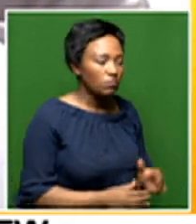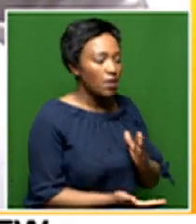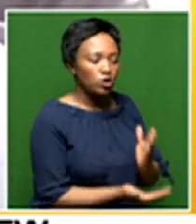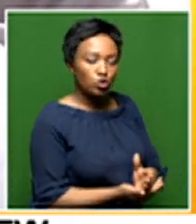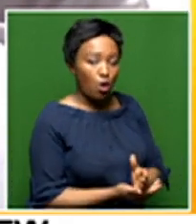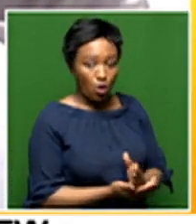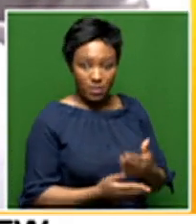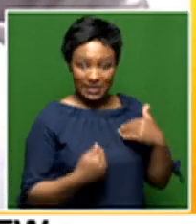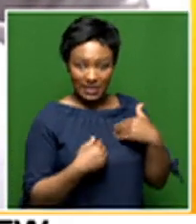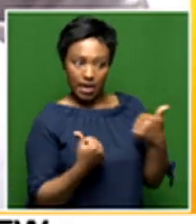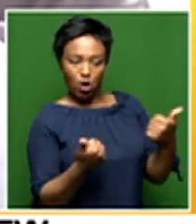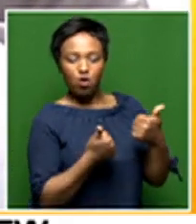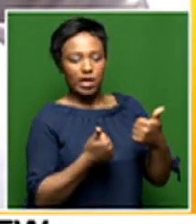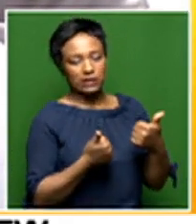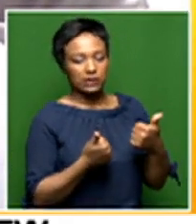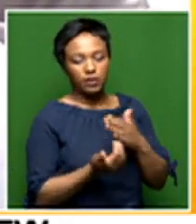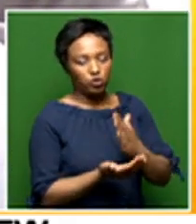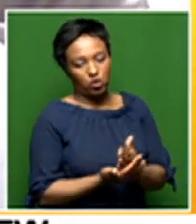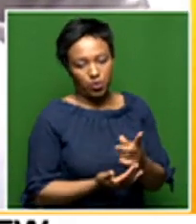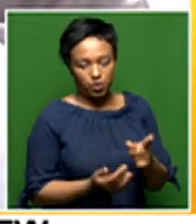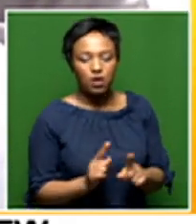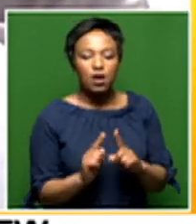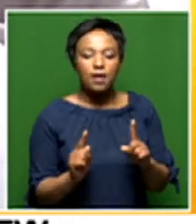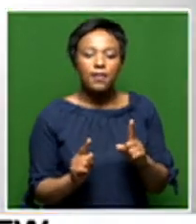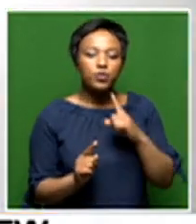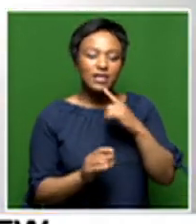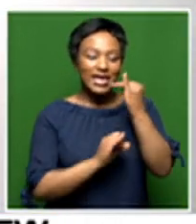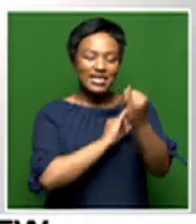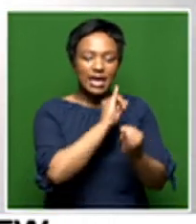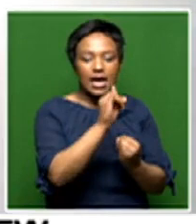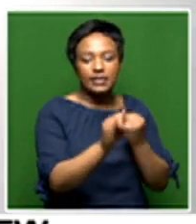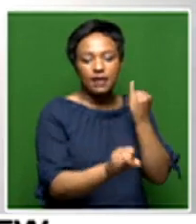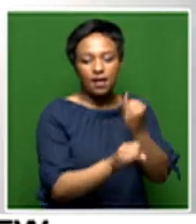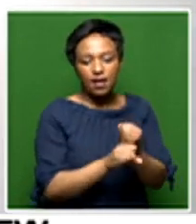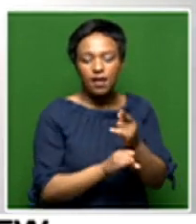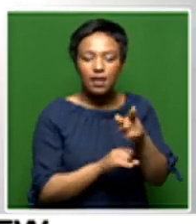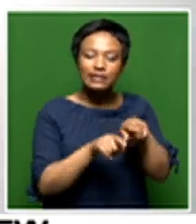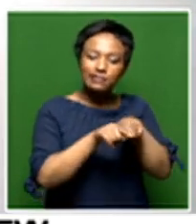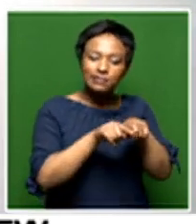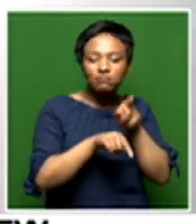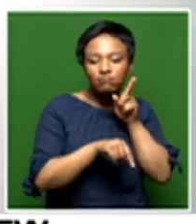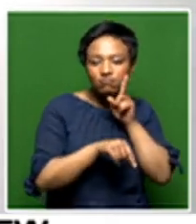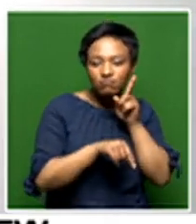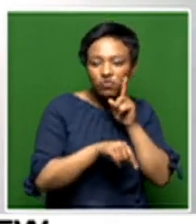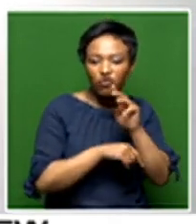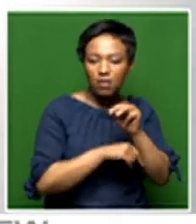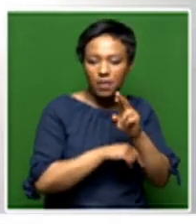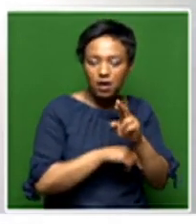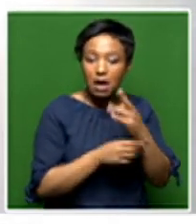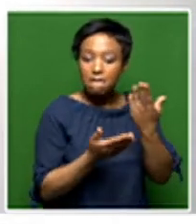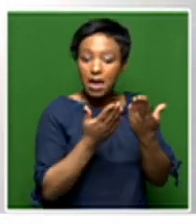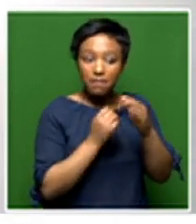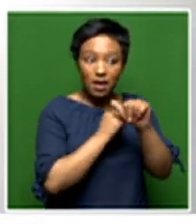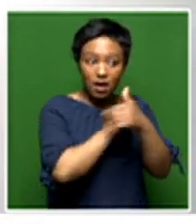it has started. As you say, it is an international trial. It could be that in other countries it has